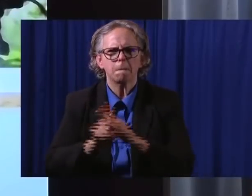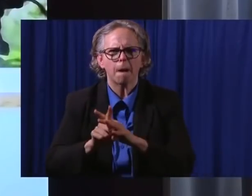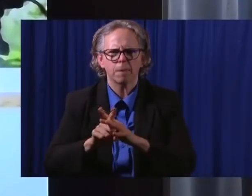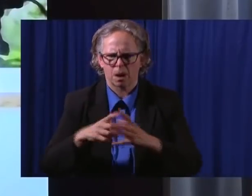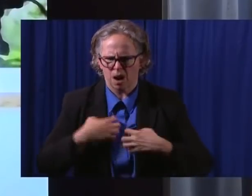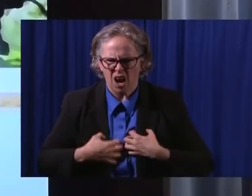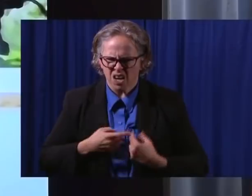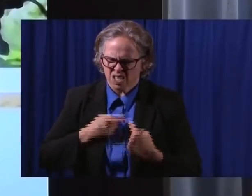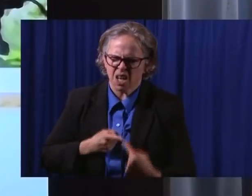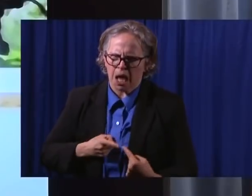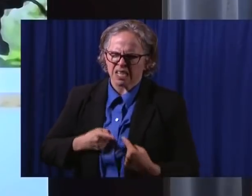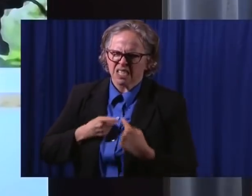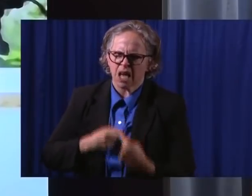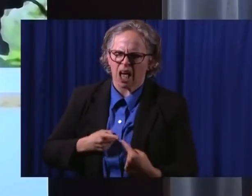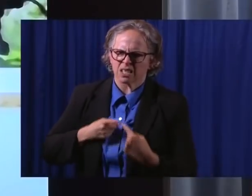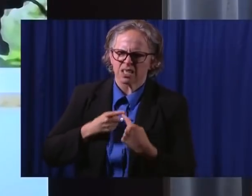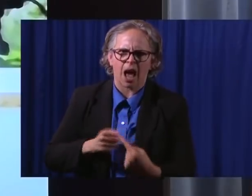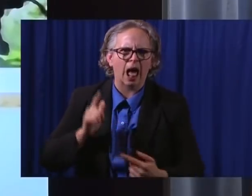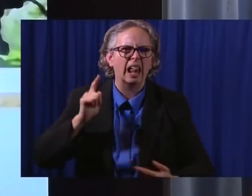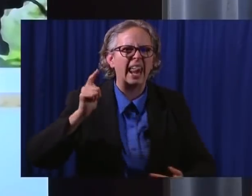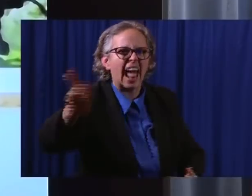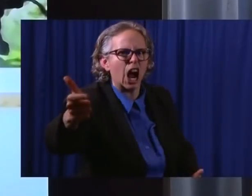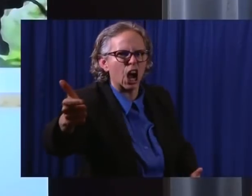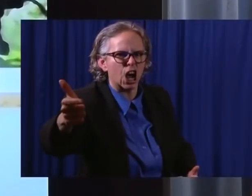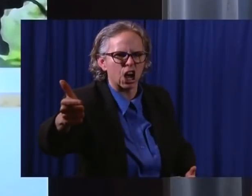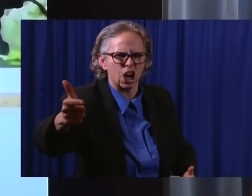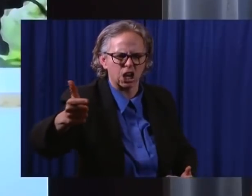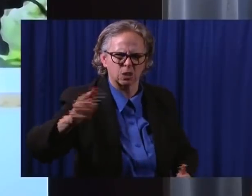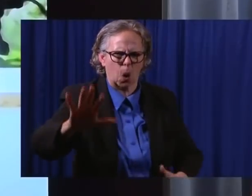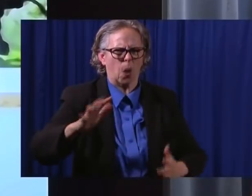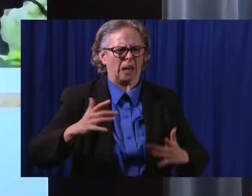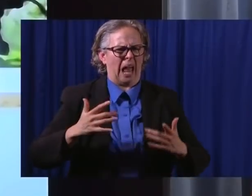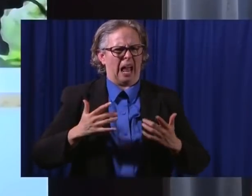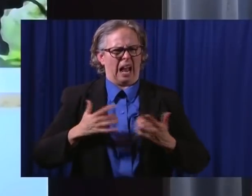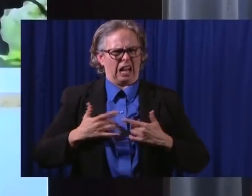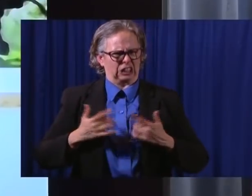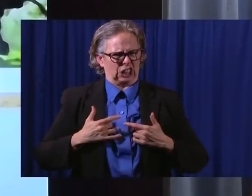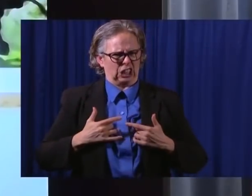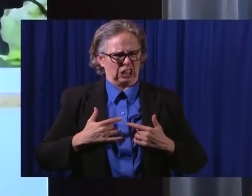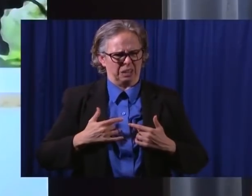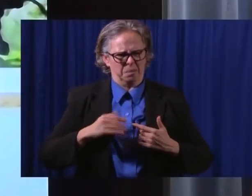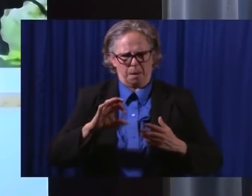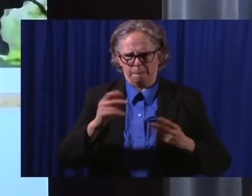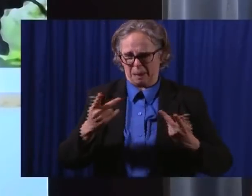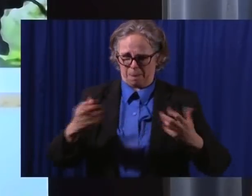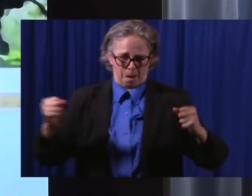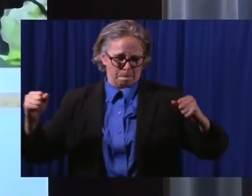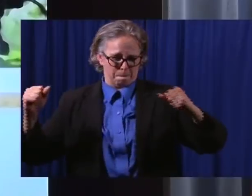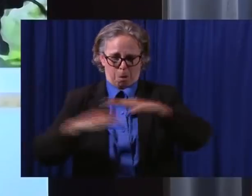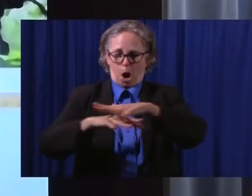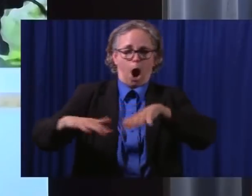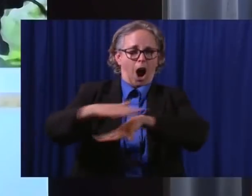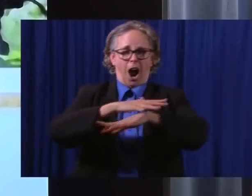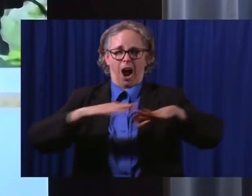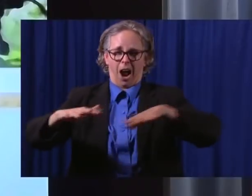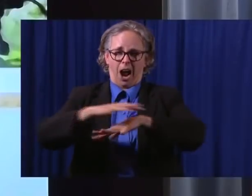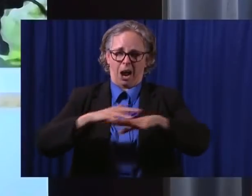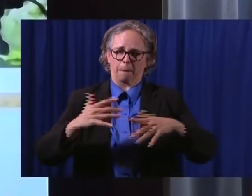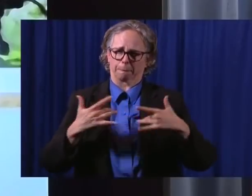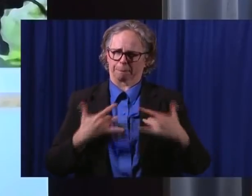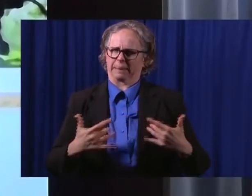the sort of intermixing of people. If the more that we see cases, the more that we see younger